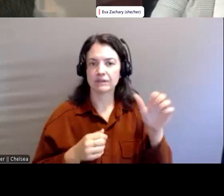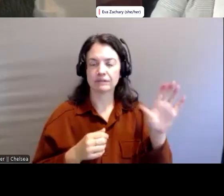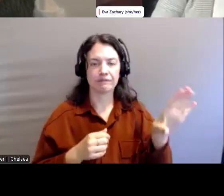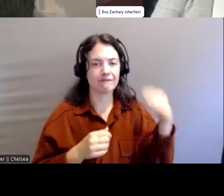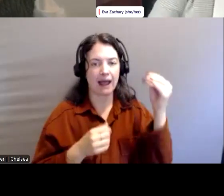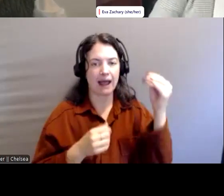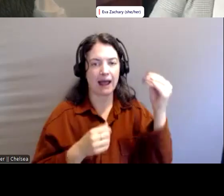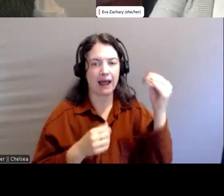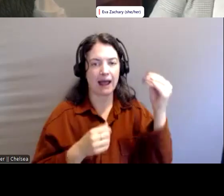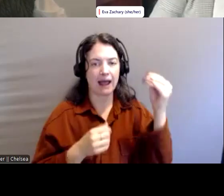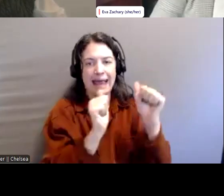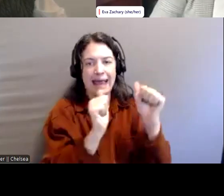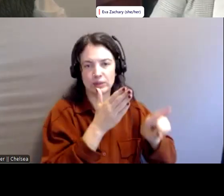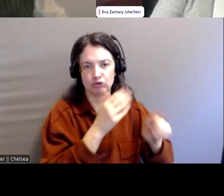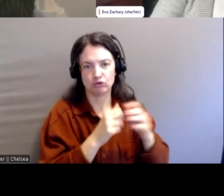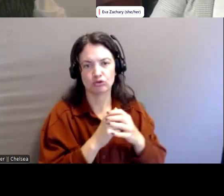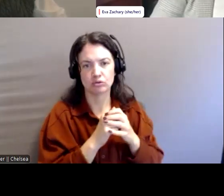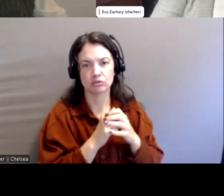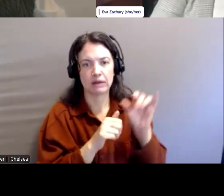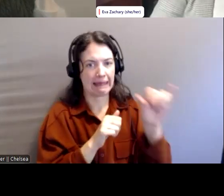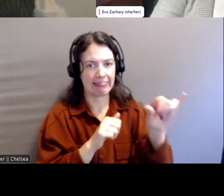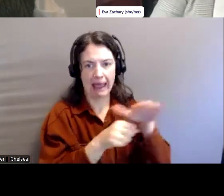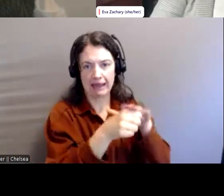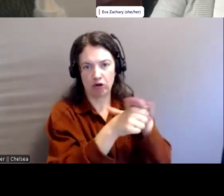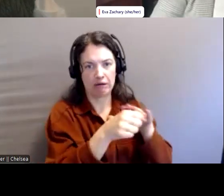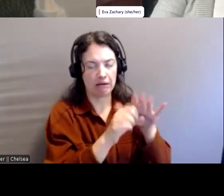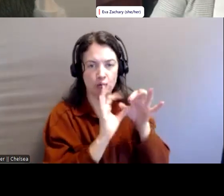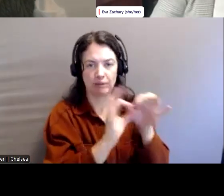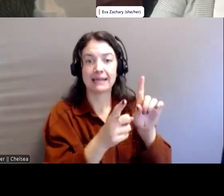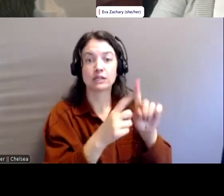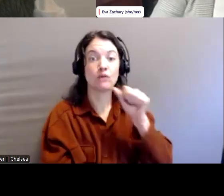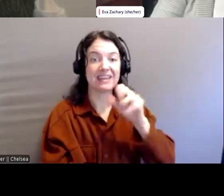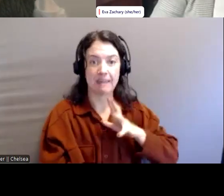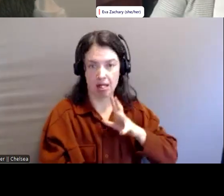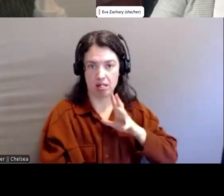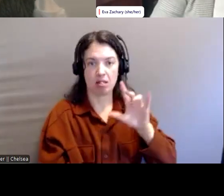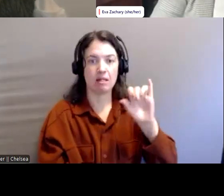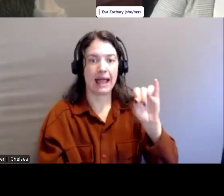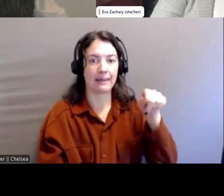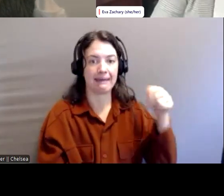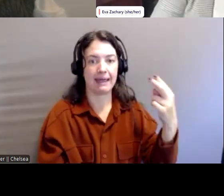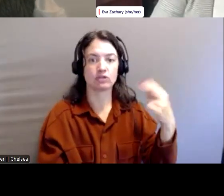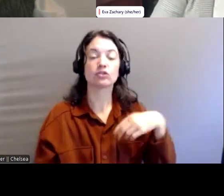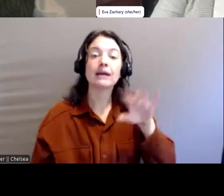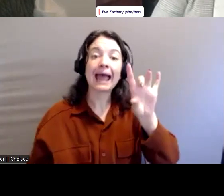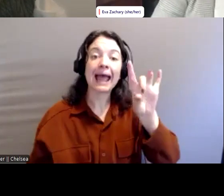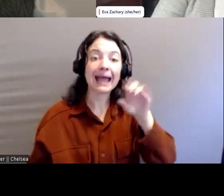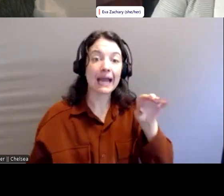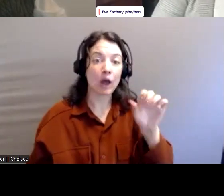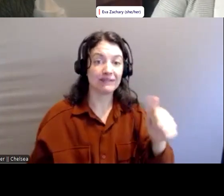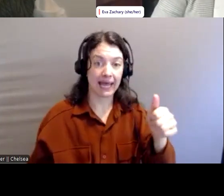that. Certainly just going off general statistics that 8 out of 10 domestic homicide victims are